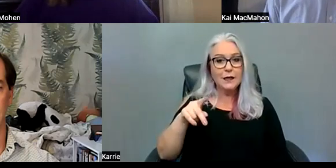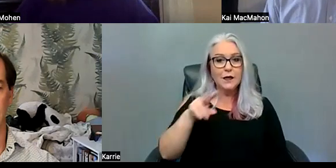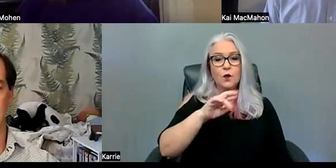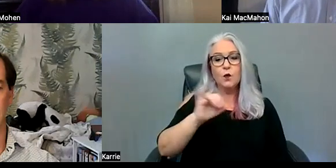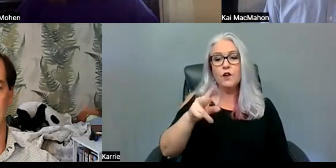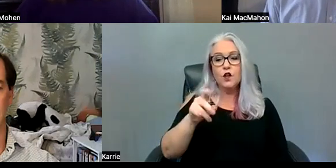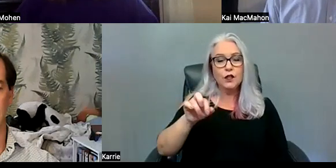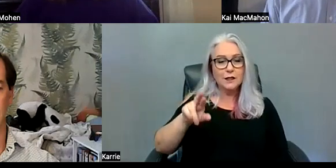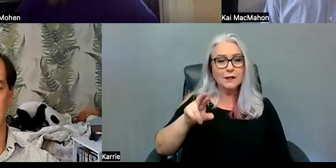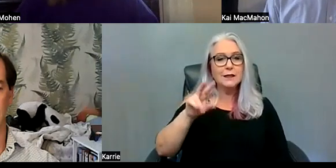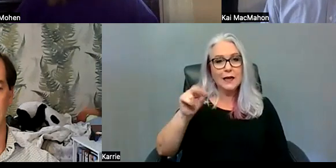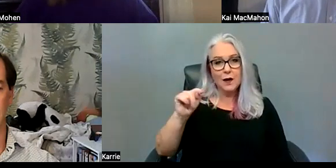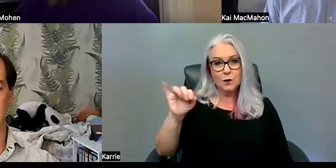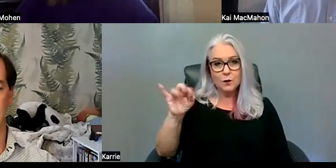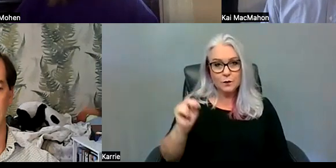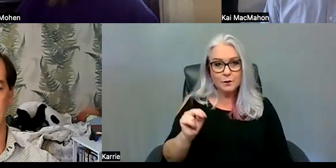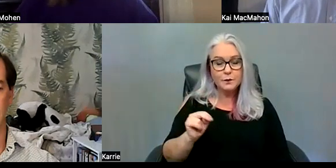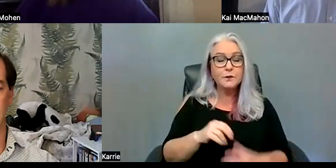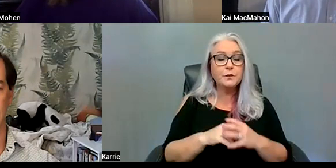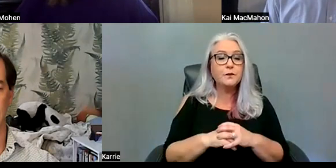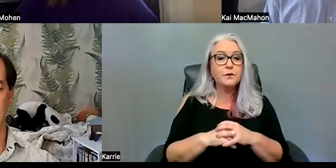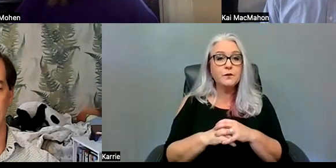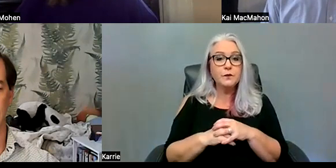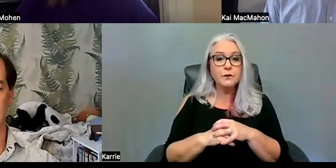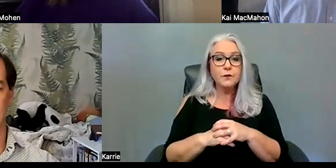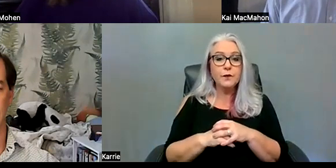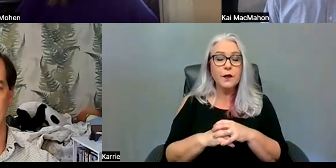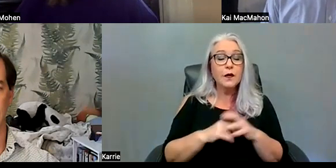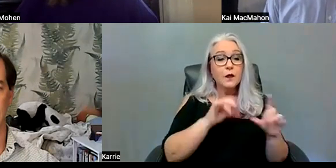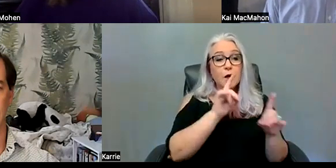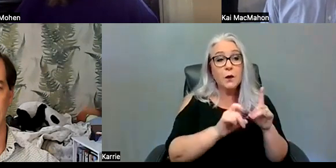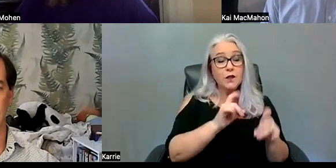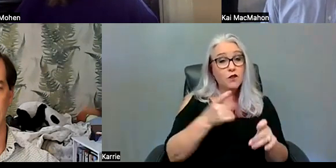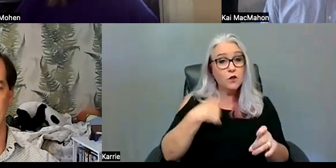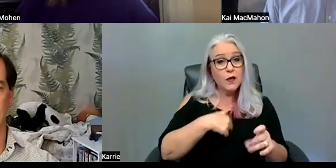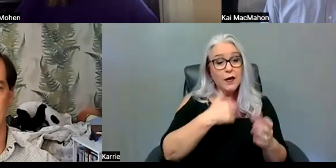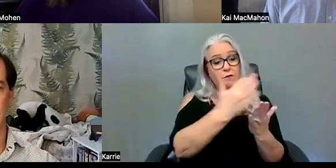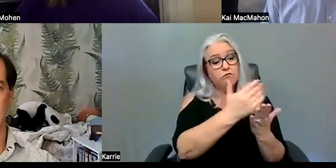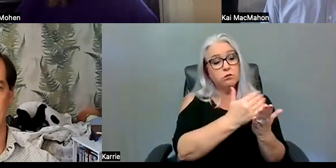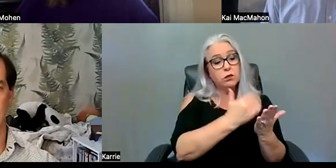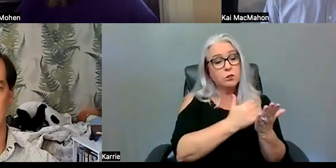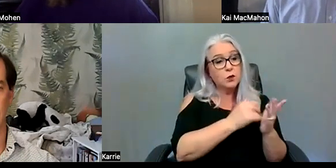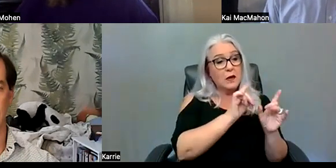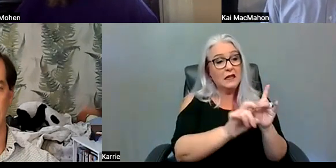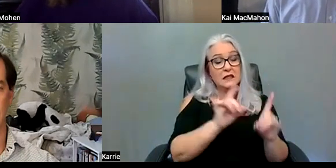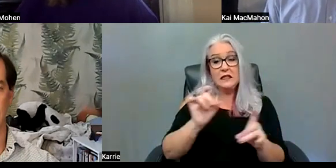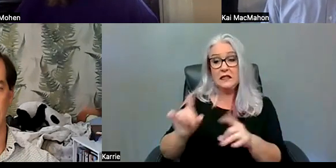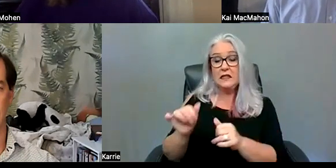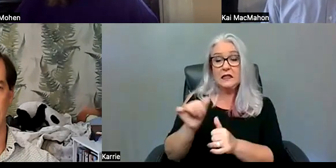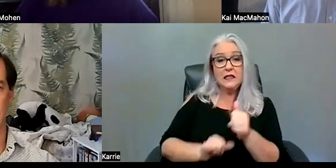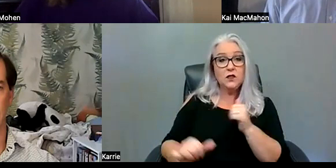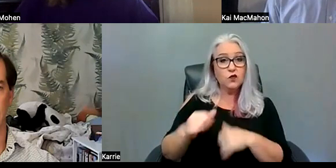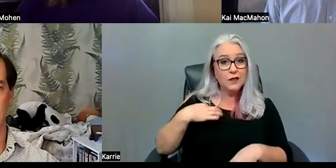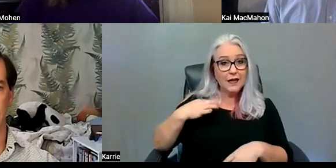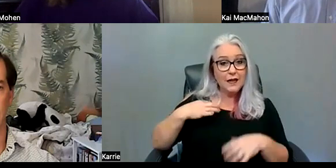tonight. The questions the candidates will be answering were all submitted by members of the Hastings community, either at the time